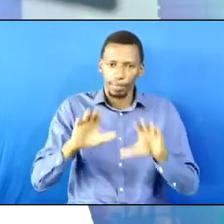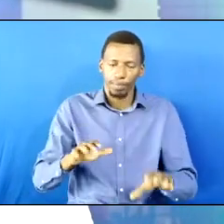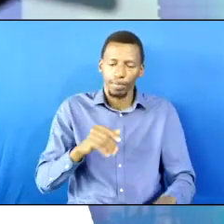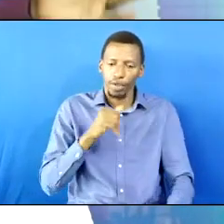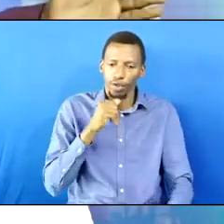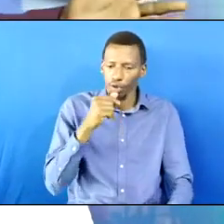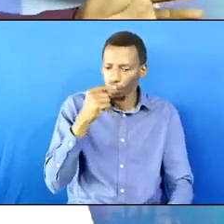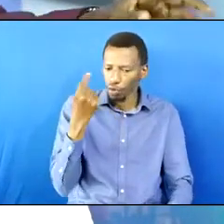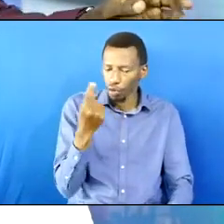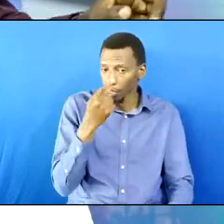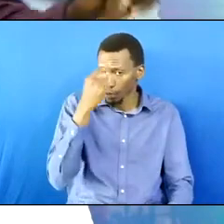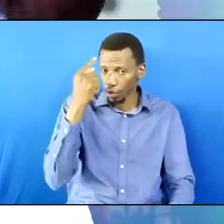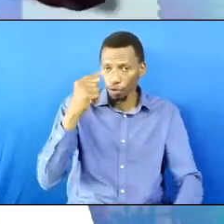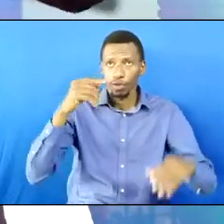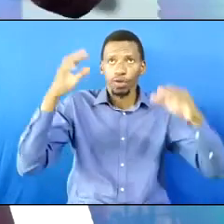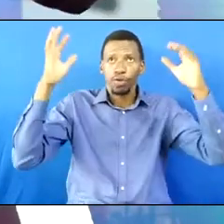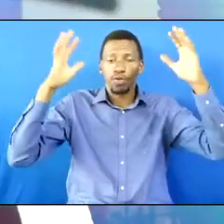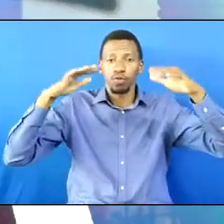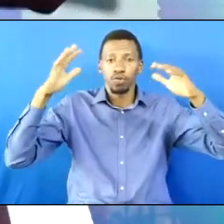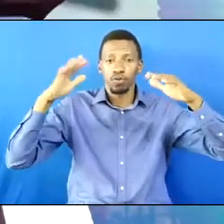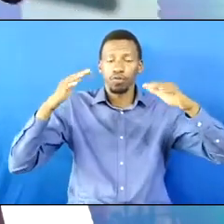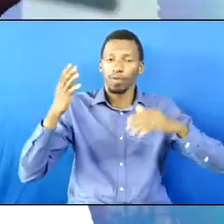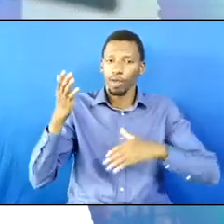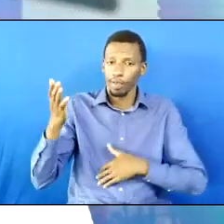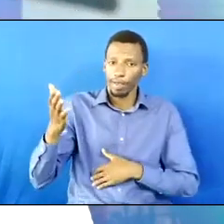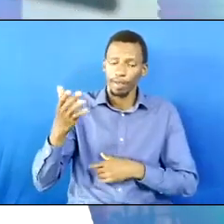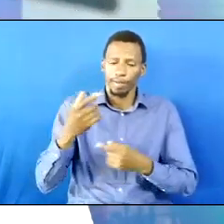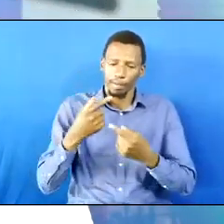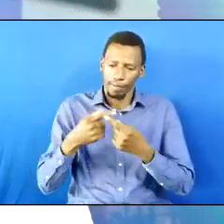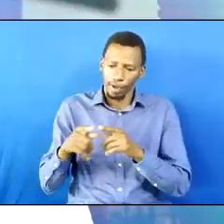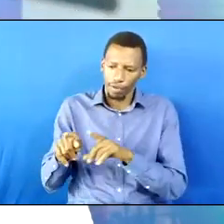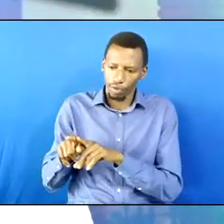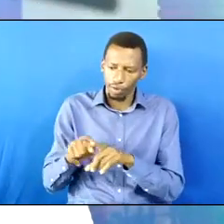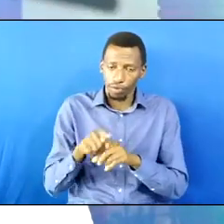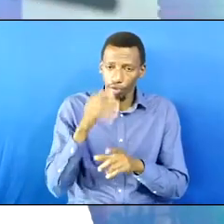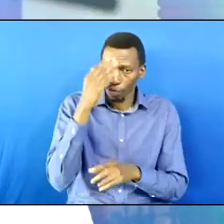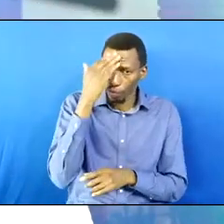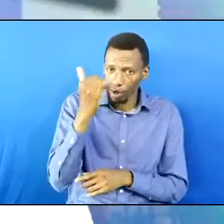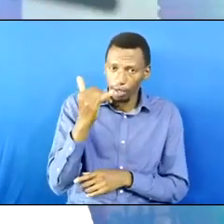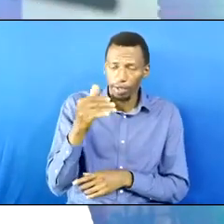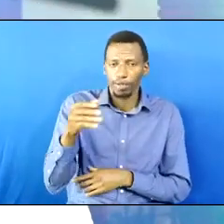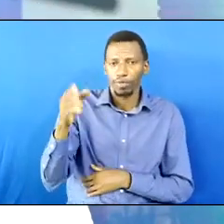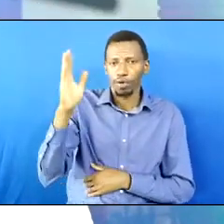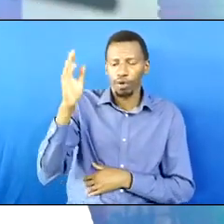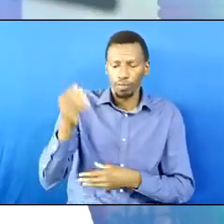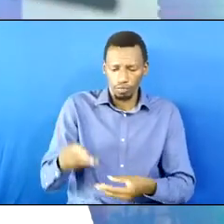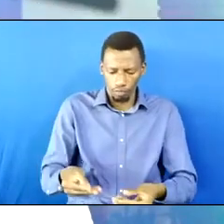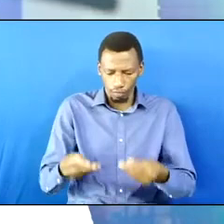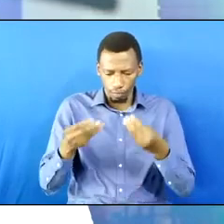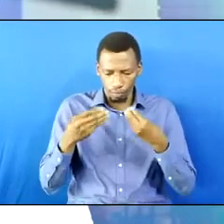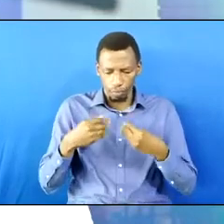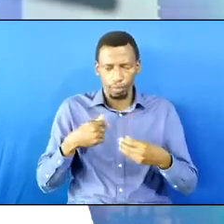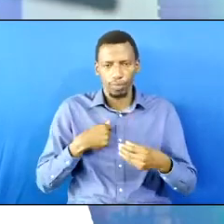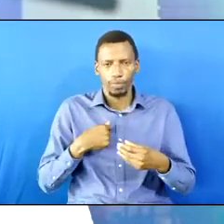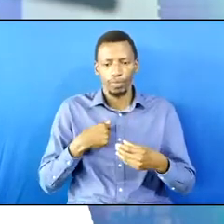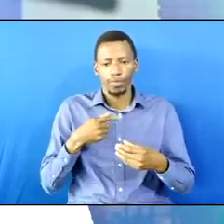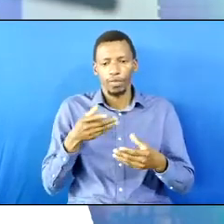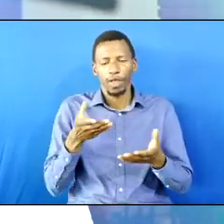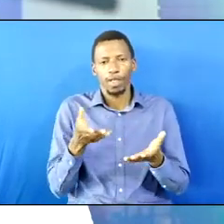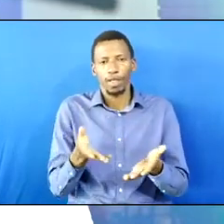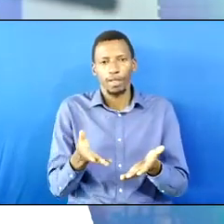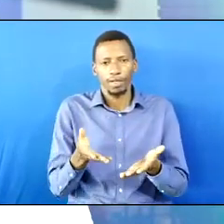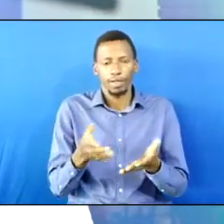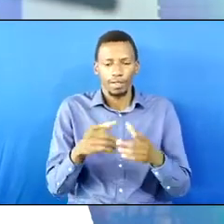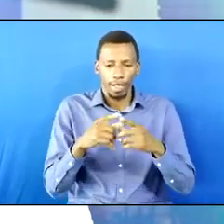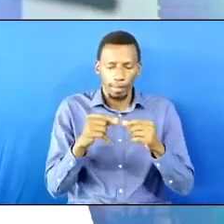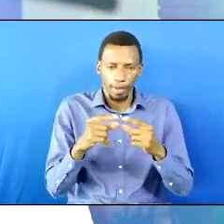of the showers of rain, but because God has given me this chance to share with you this message before I die or before you